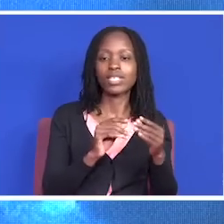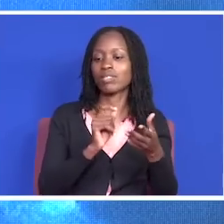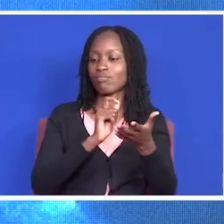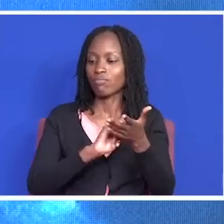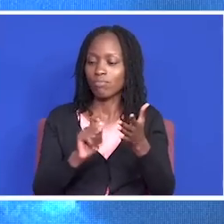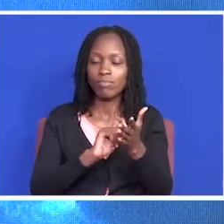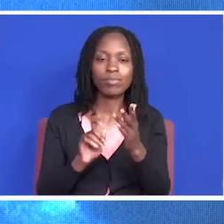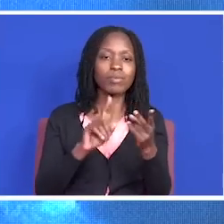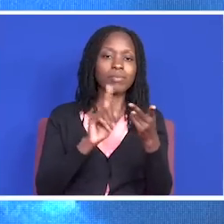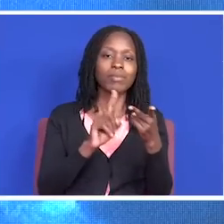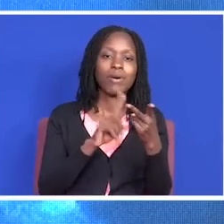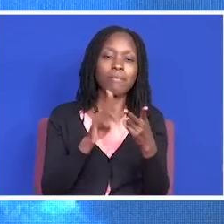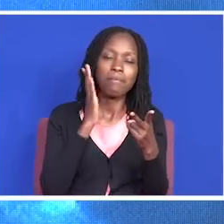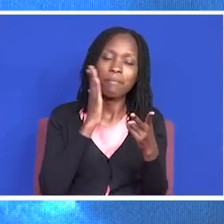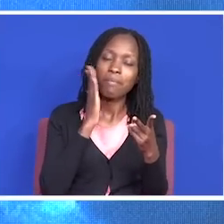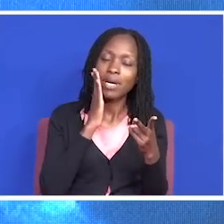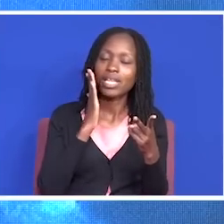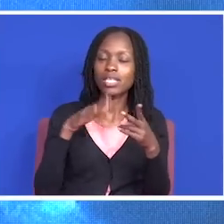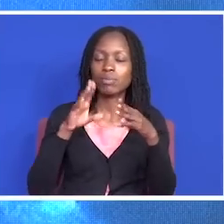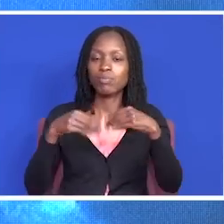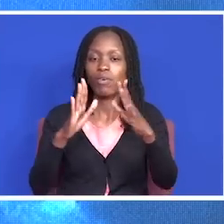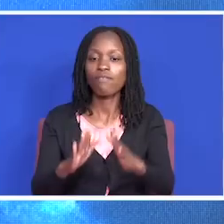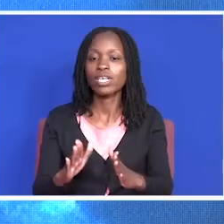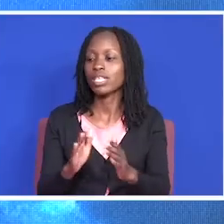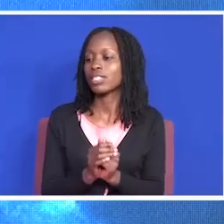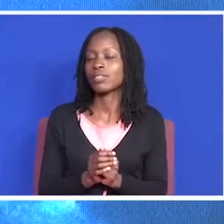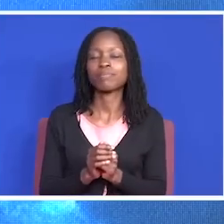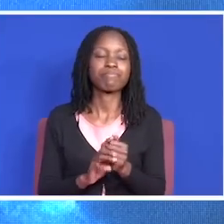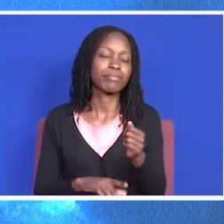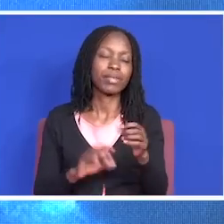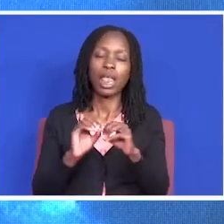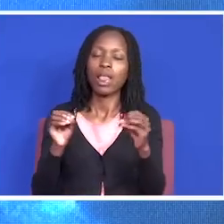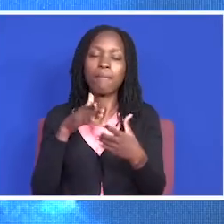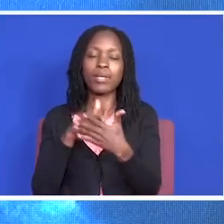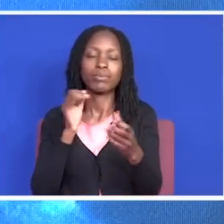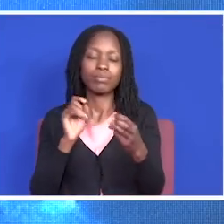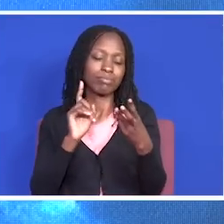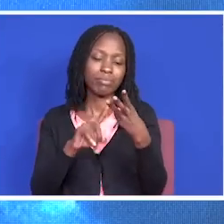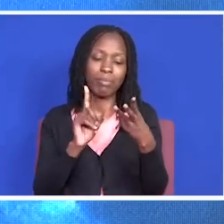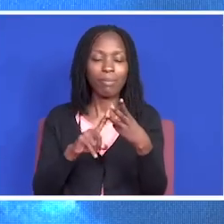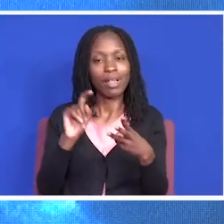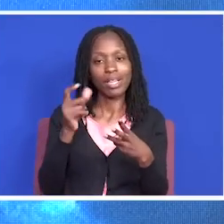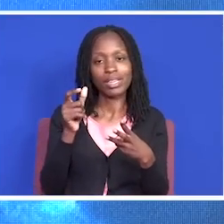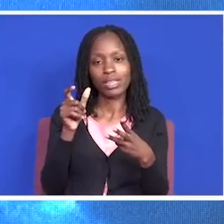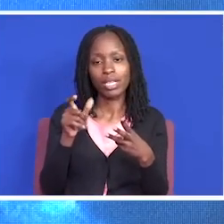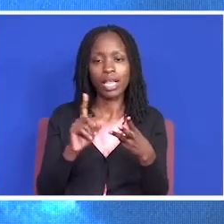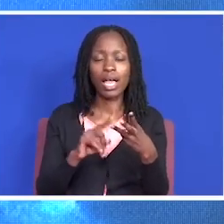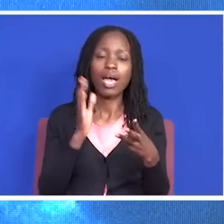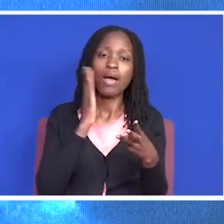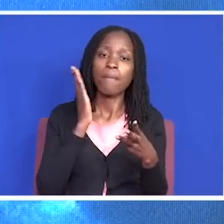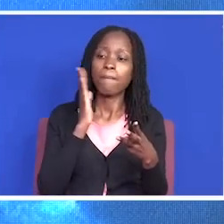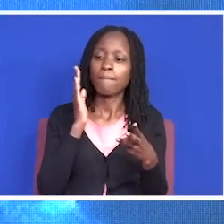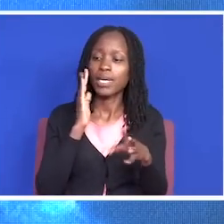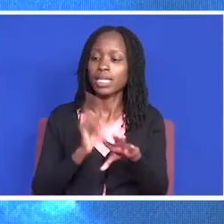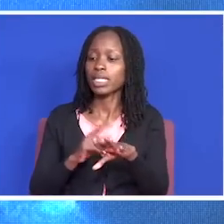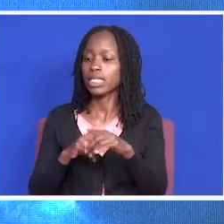so she wrote it down. Mothers are the providers. No debate, so she wrote it down. Mothers are the ones you run